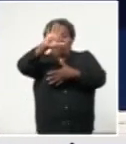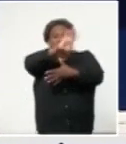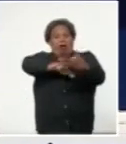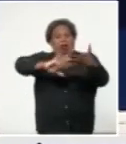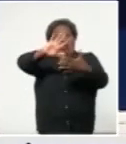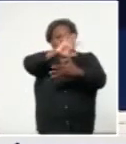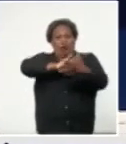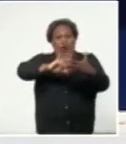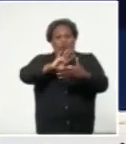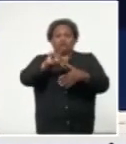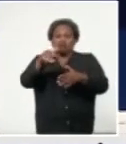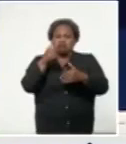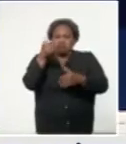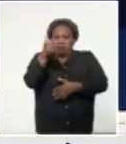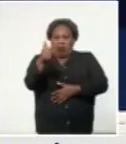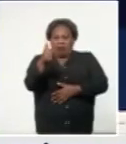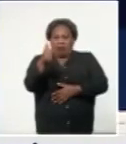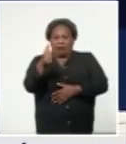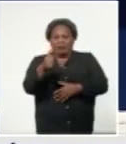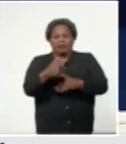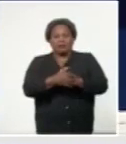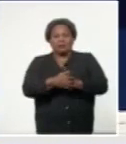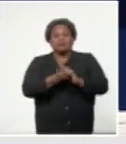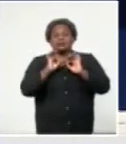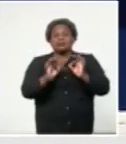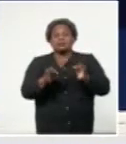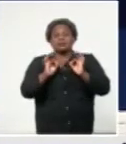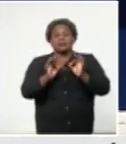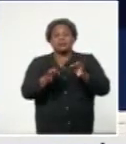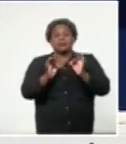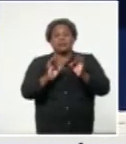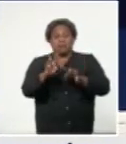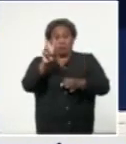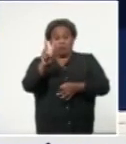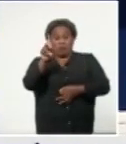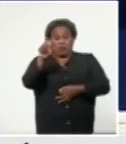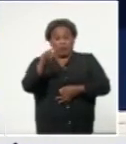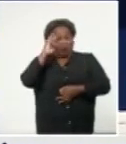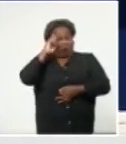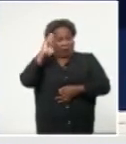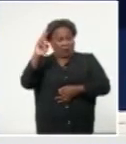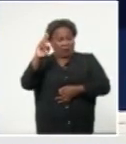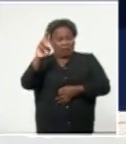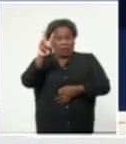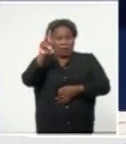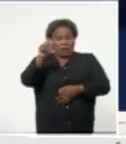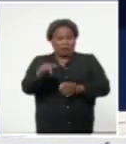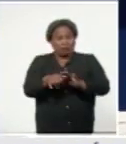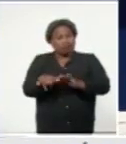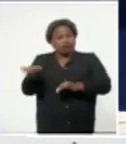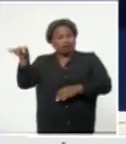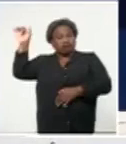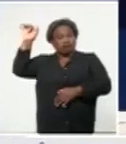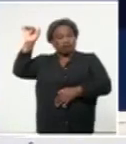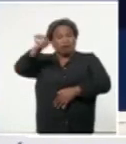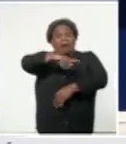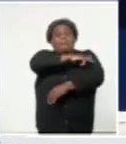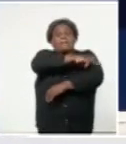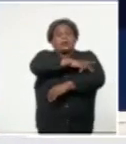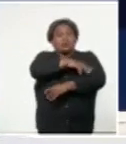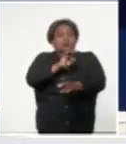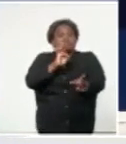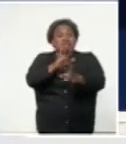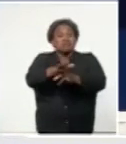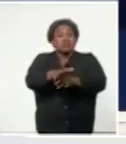and yesterday 10 patients were discharged. The indicator discharges versus